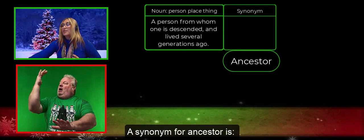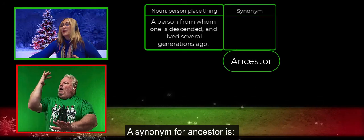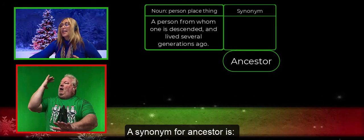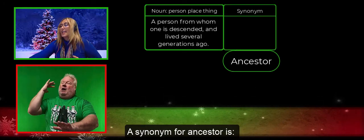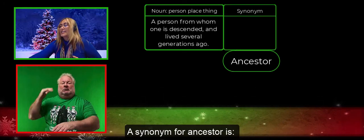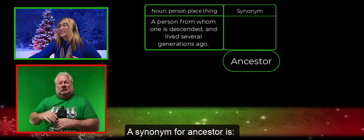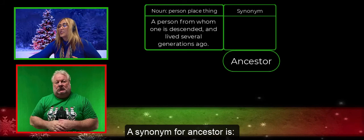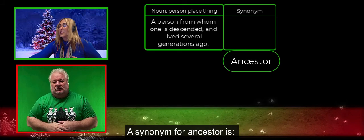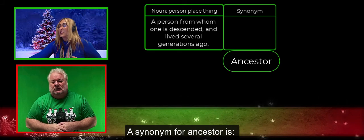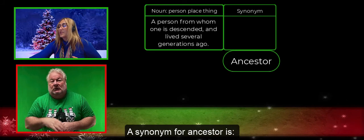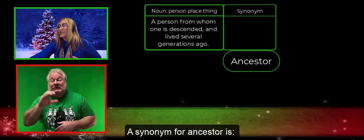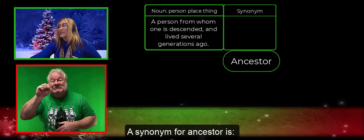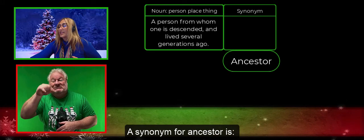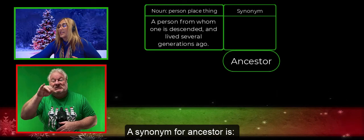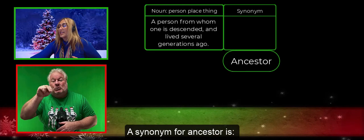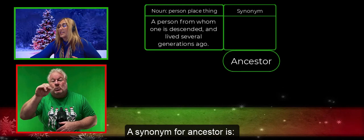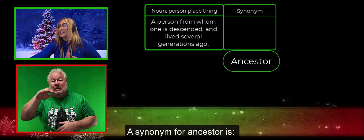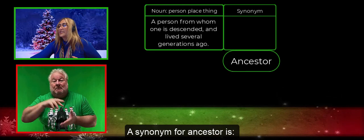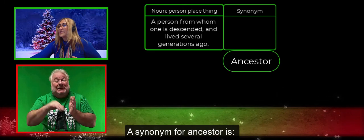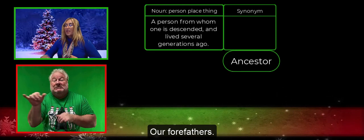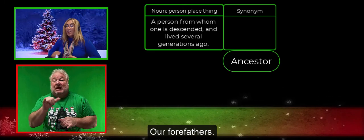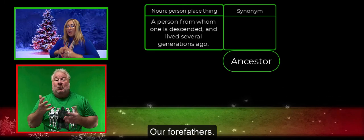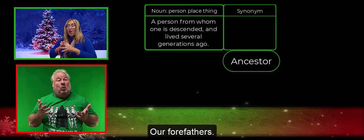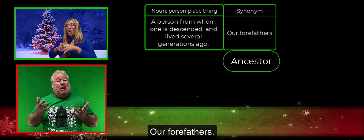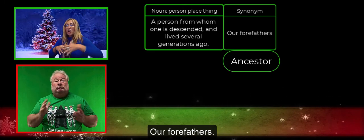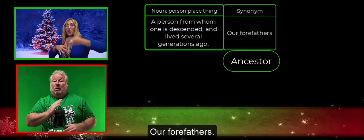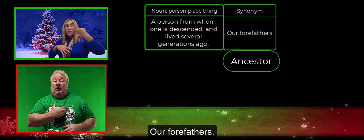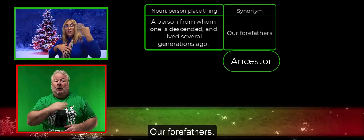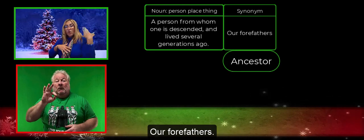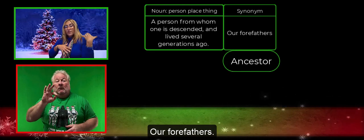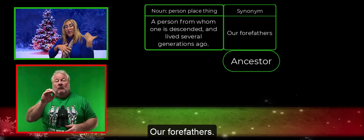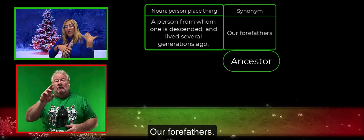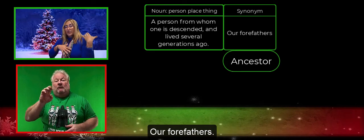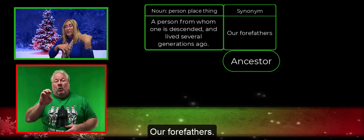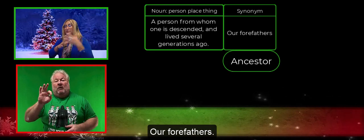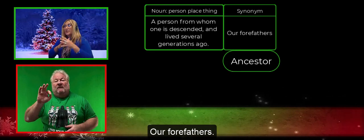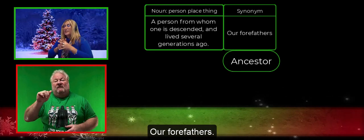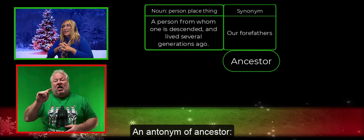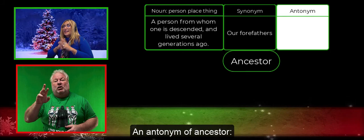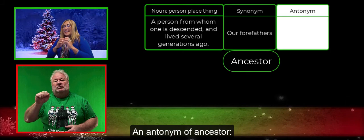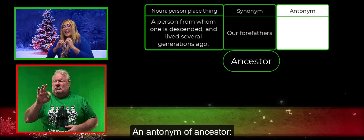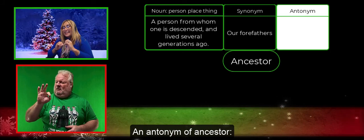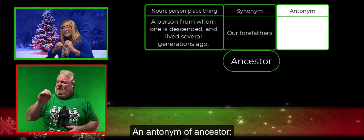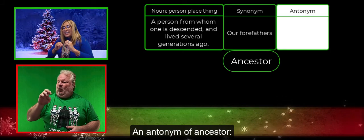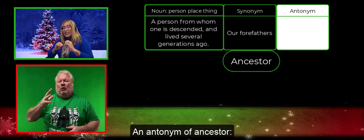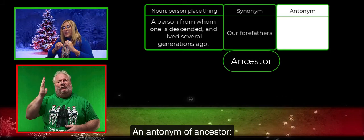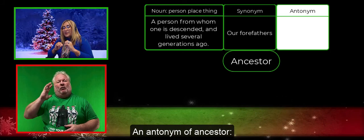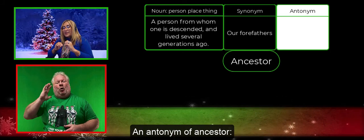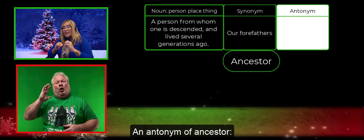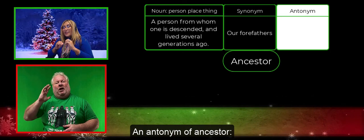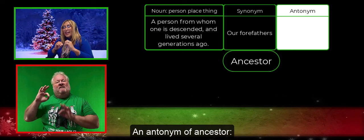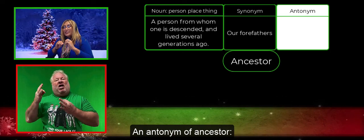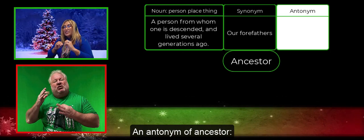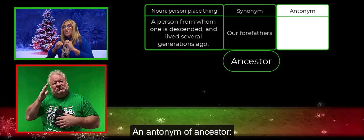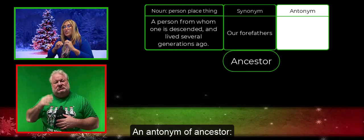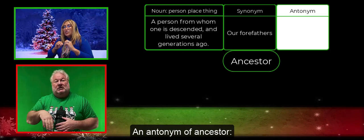for ancestor is our forefathers. An antonym